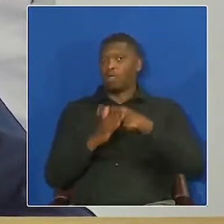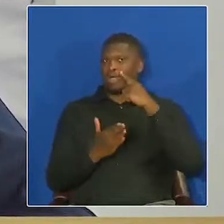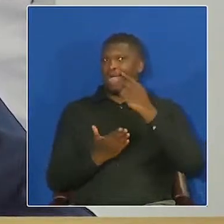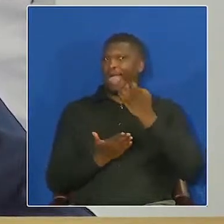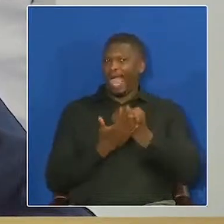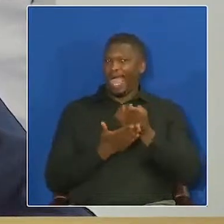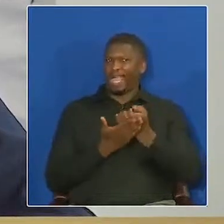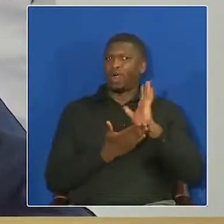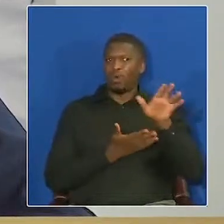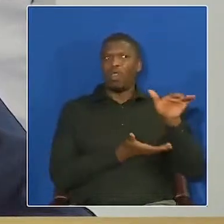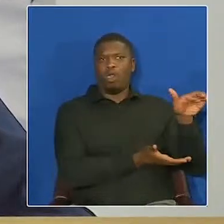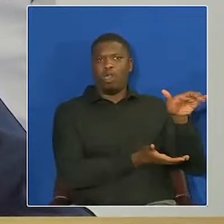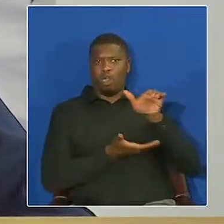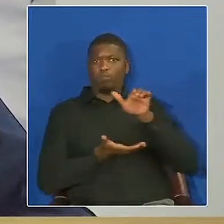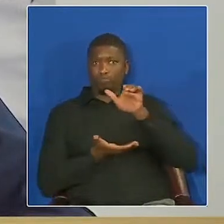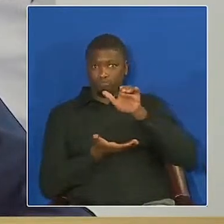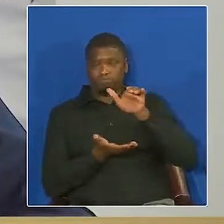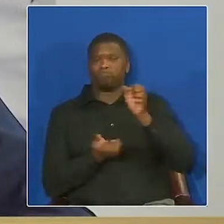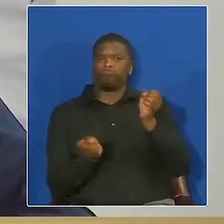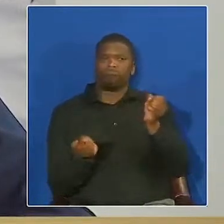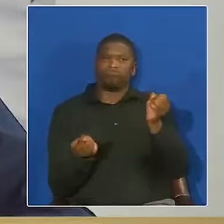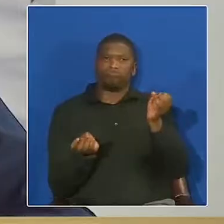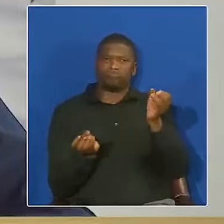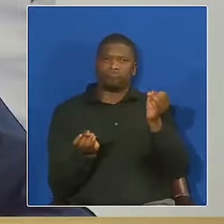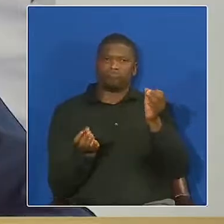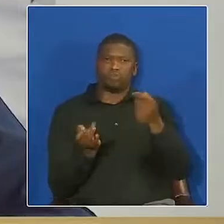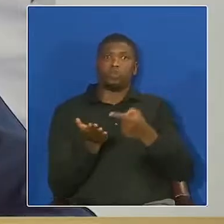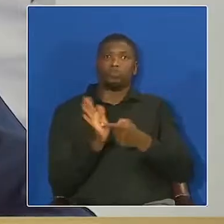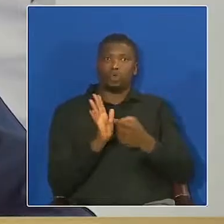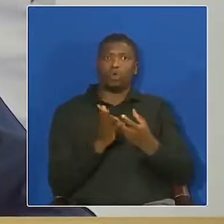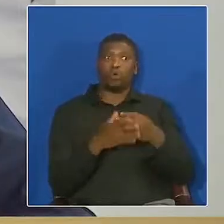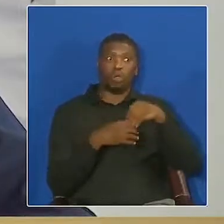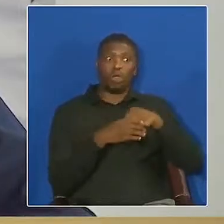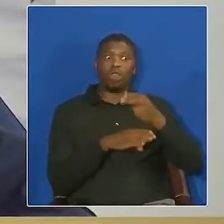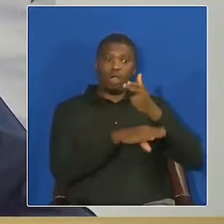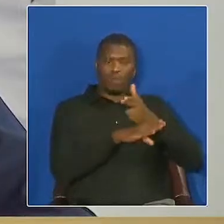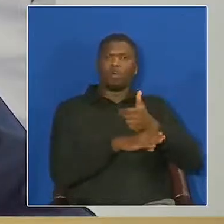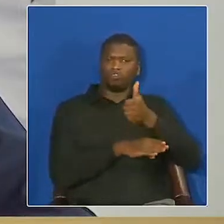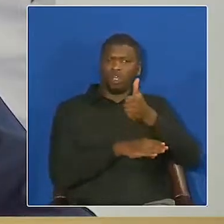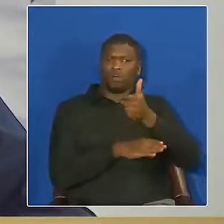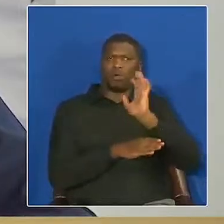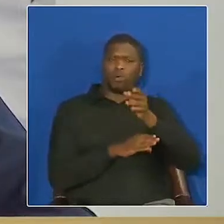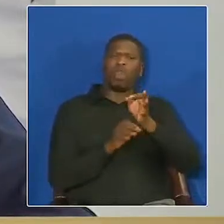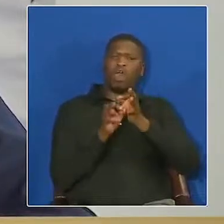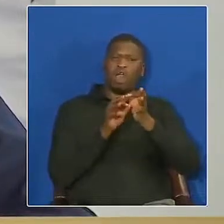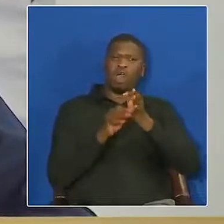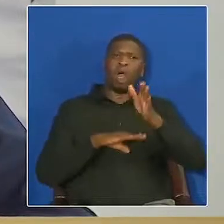is intended to be tabled in camera that will then